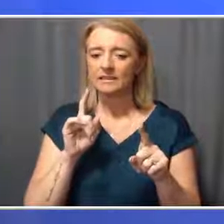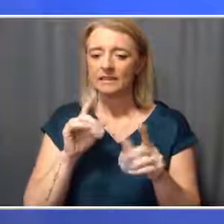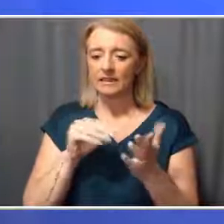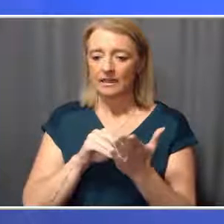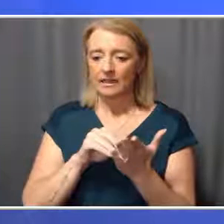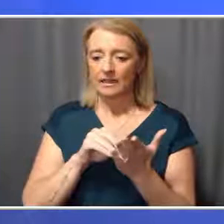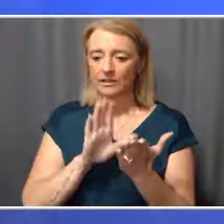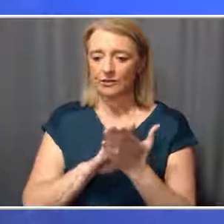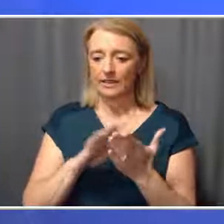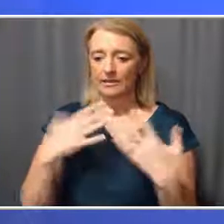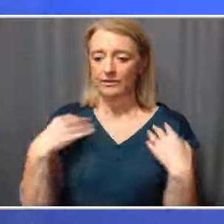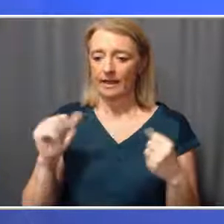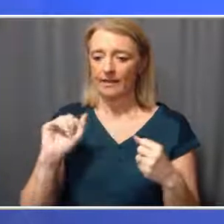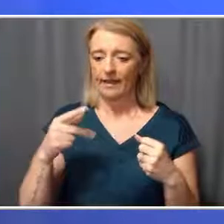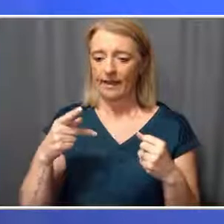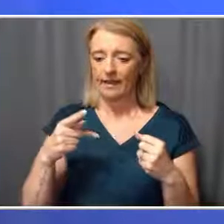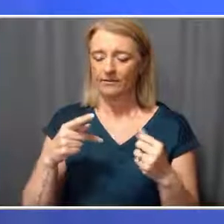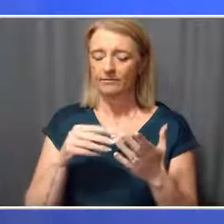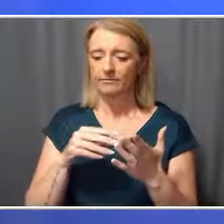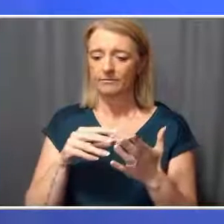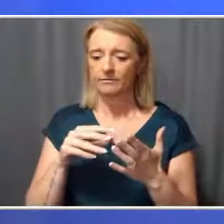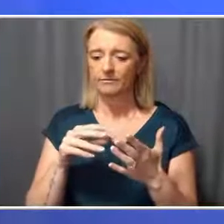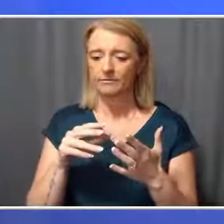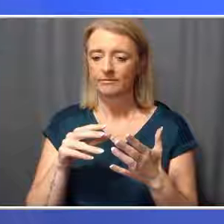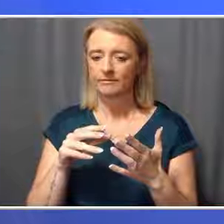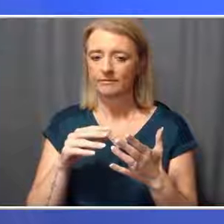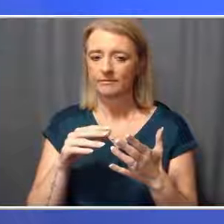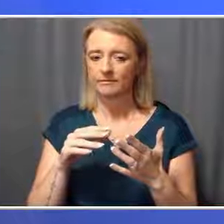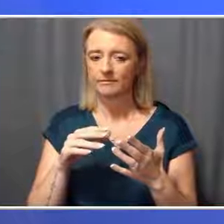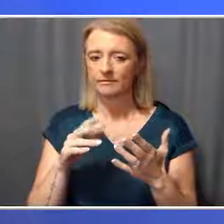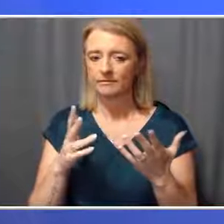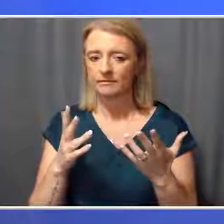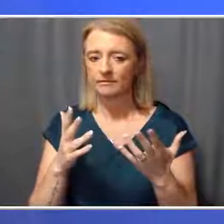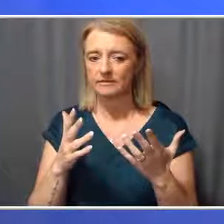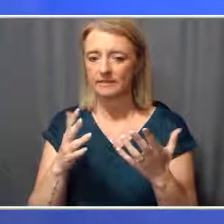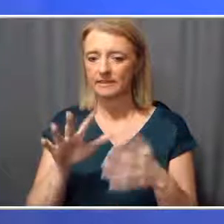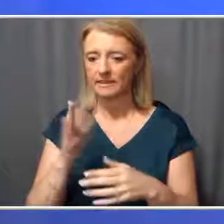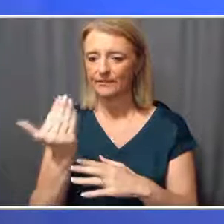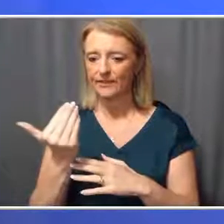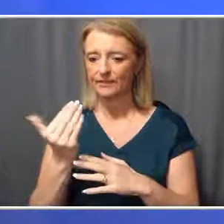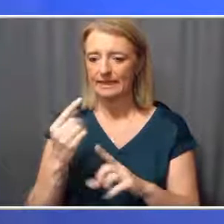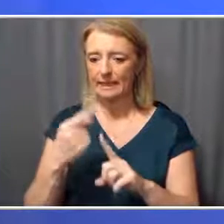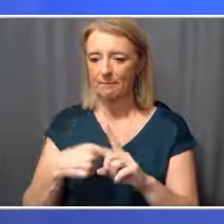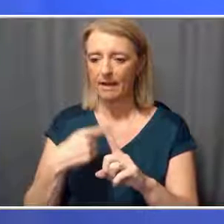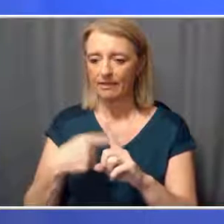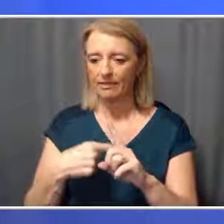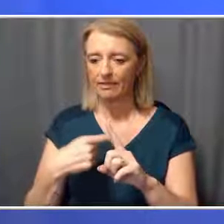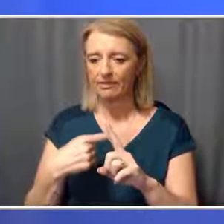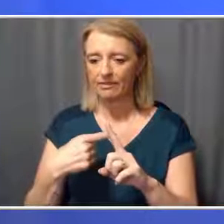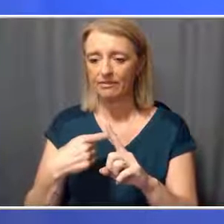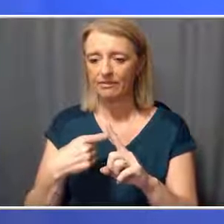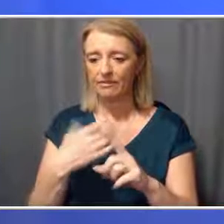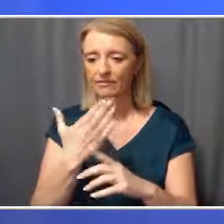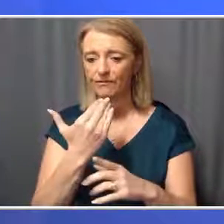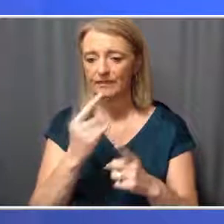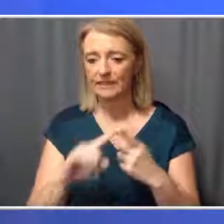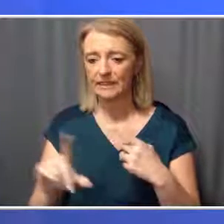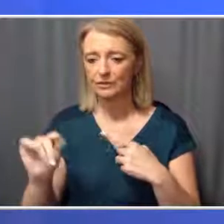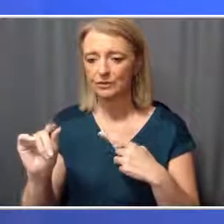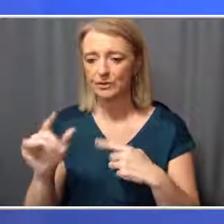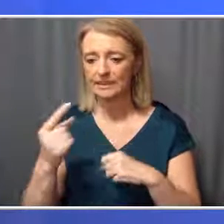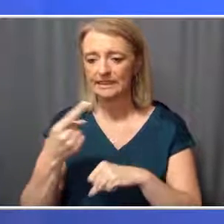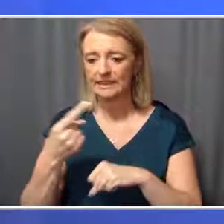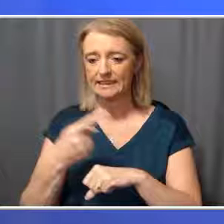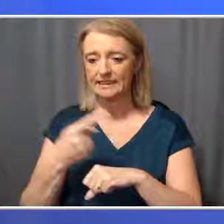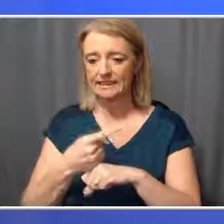right here from kind of being like this in pain often. But the pain would just basically start there, kind of a deep pressure, a